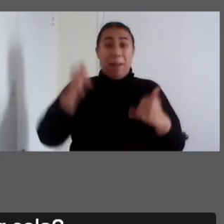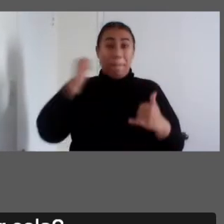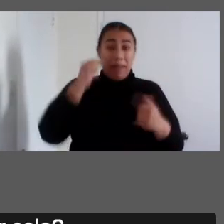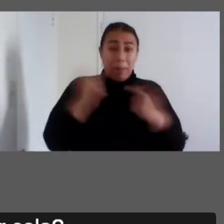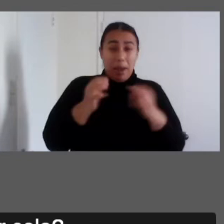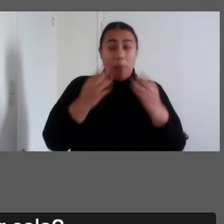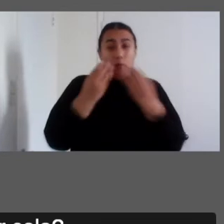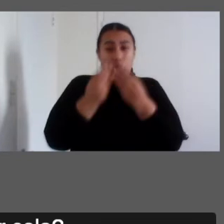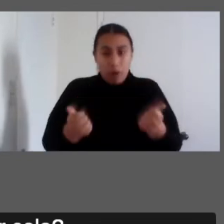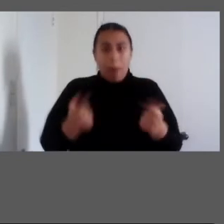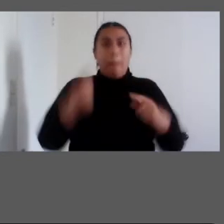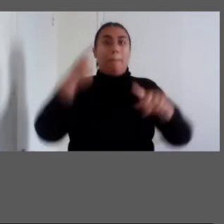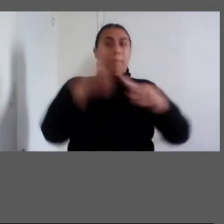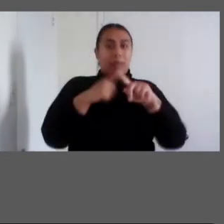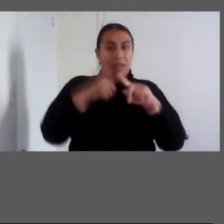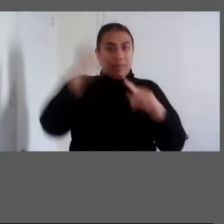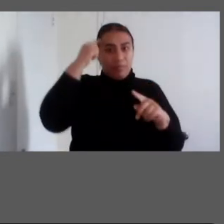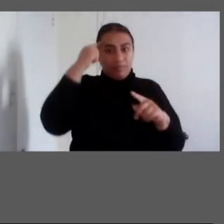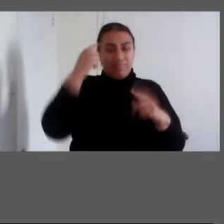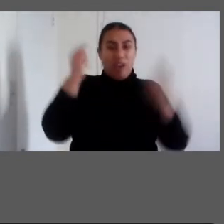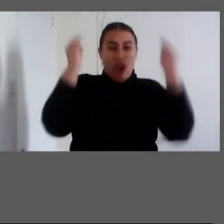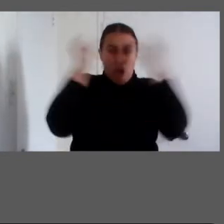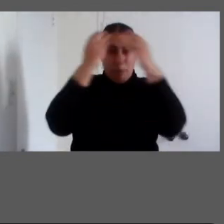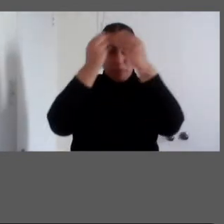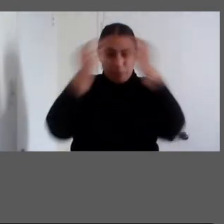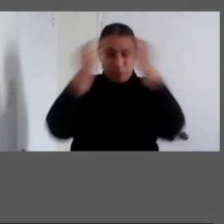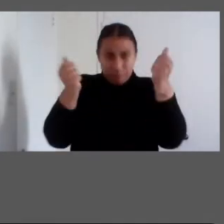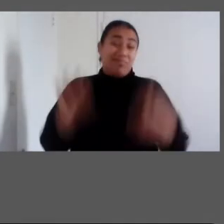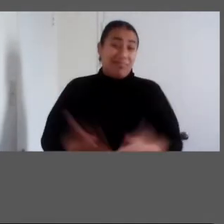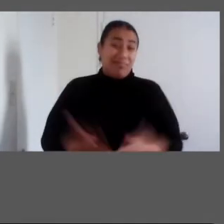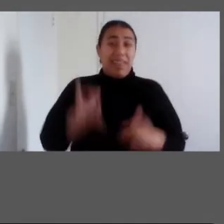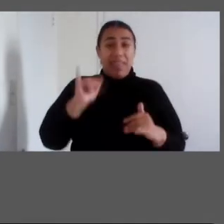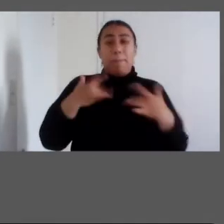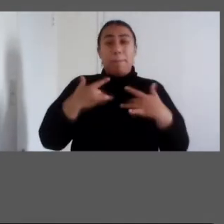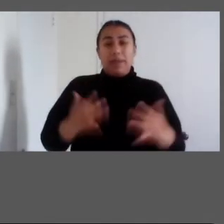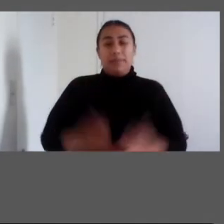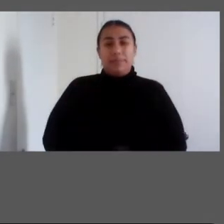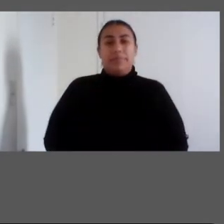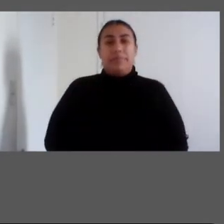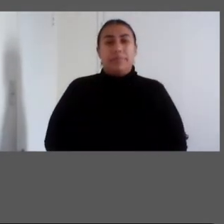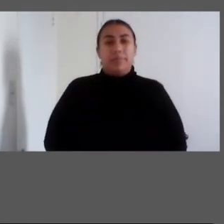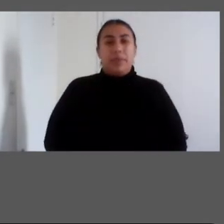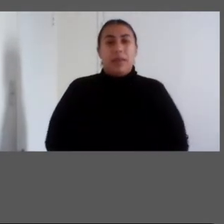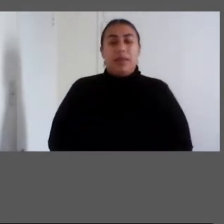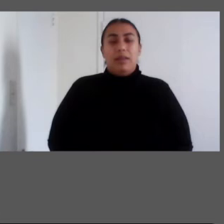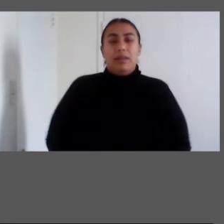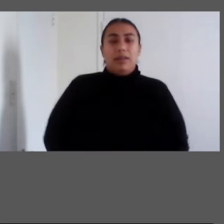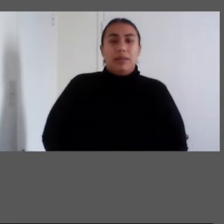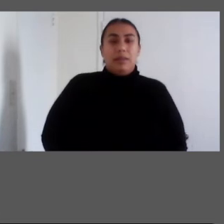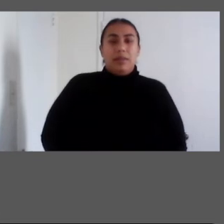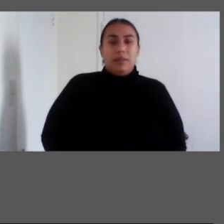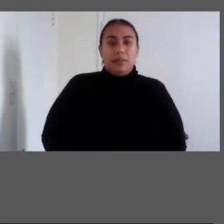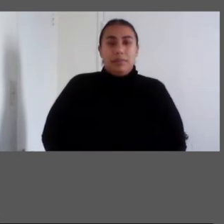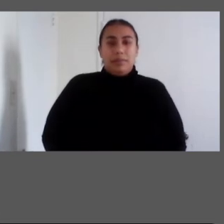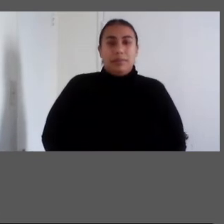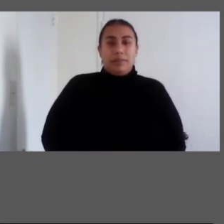here? Can you explain that? And it's quite easy for us to turn to the patient and explain to them that the endocannabinoid system has